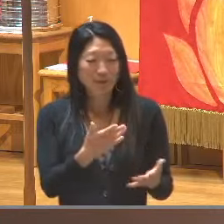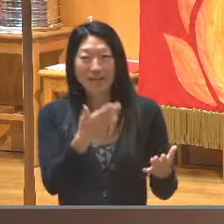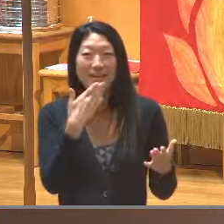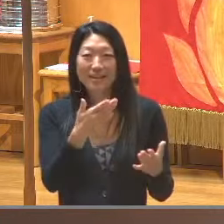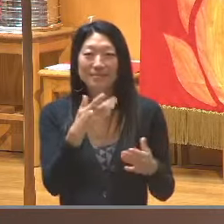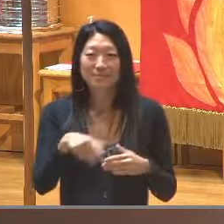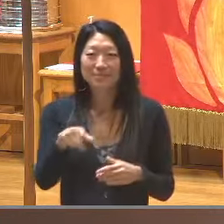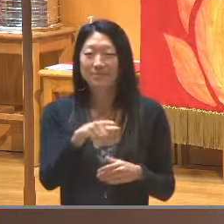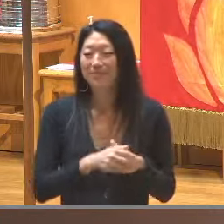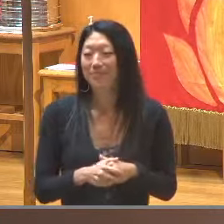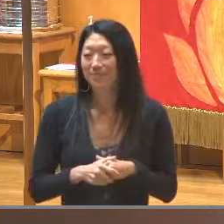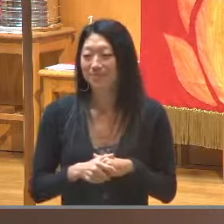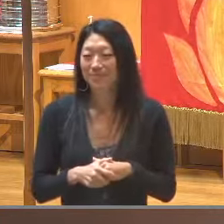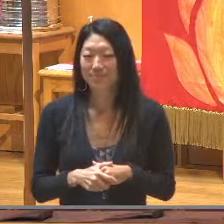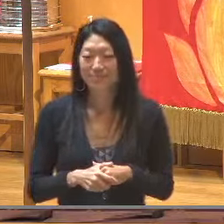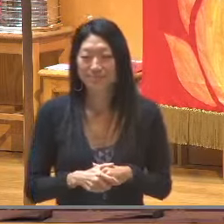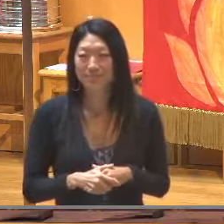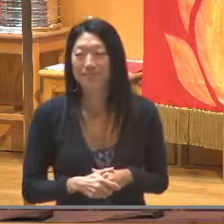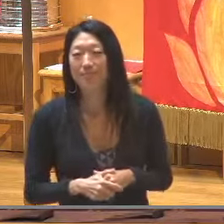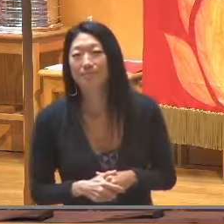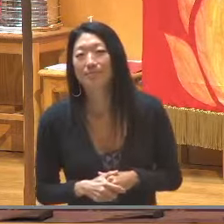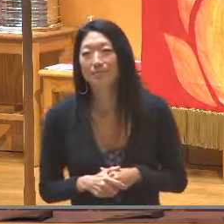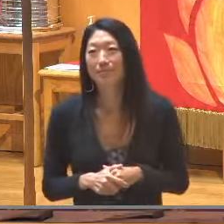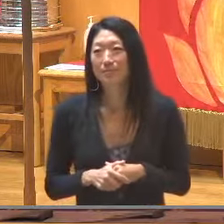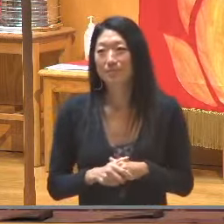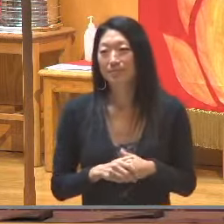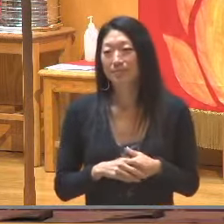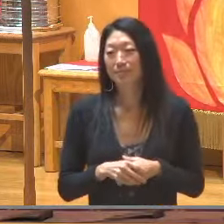everyone. Yeah.